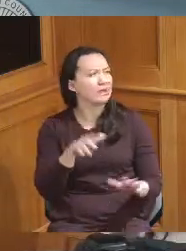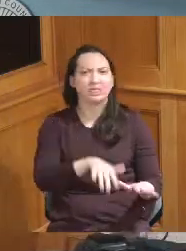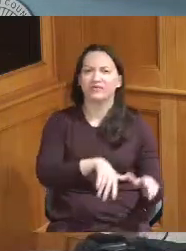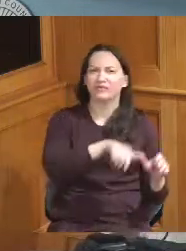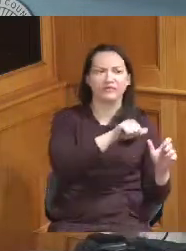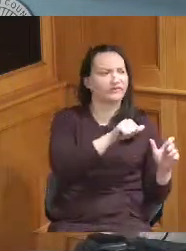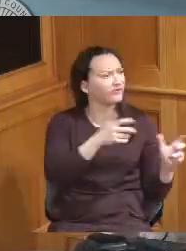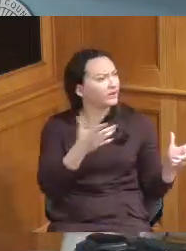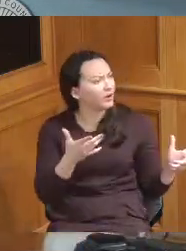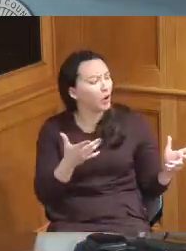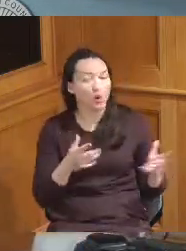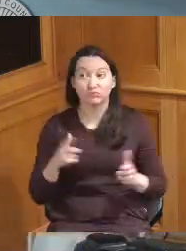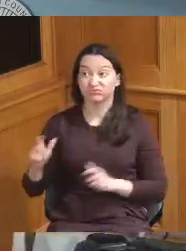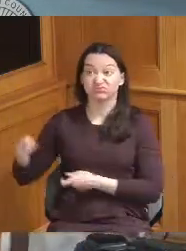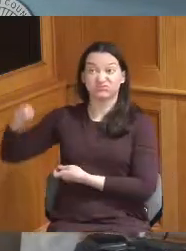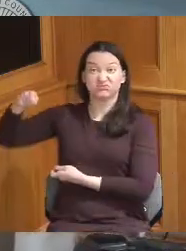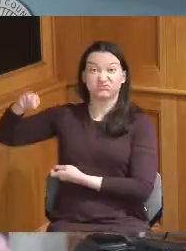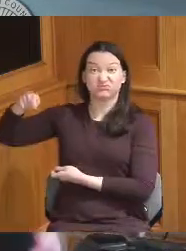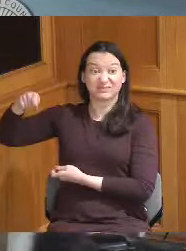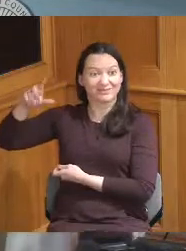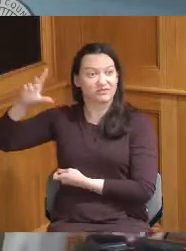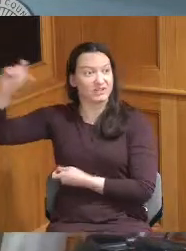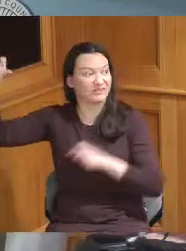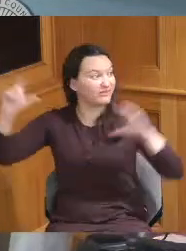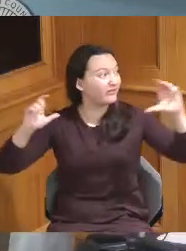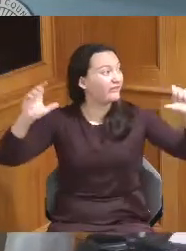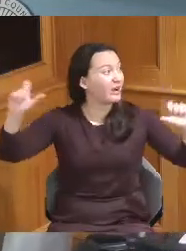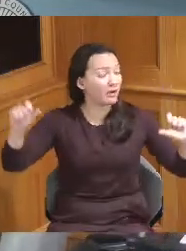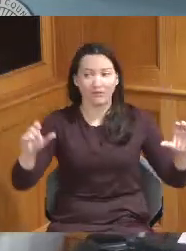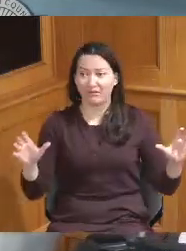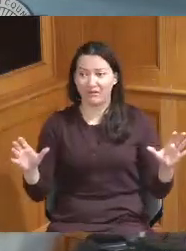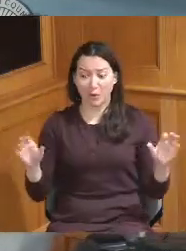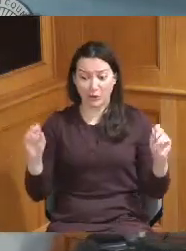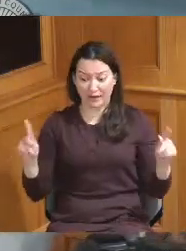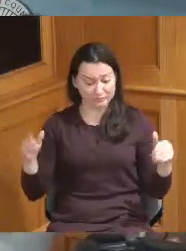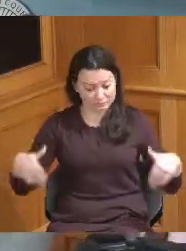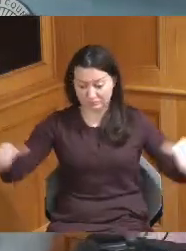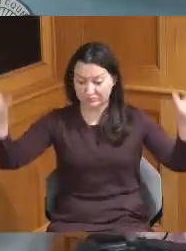I thought I had it together. I looked up and said, Commissioner Driehaus, you let them out.